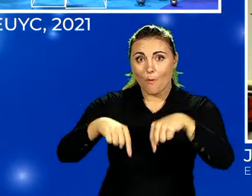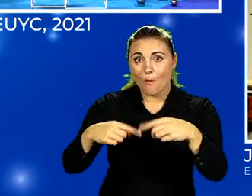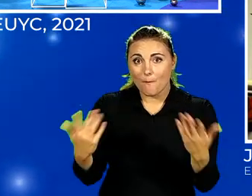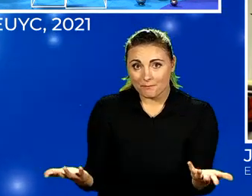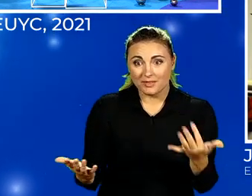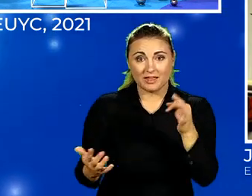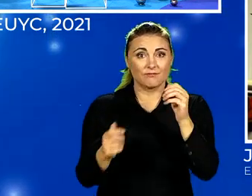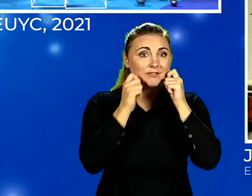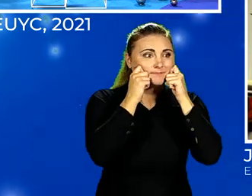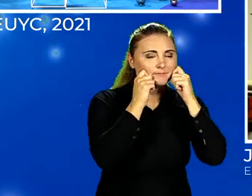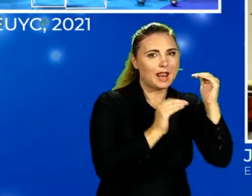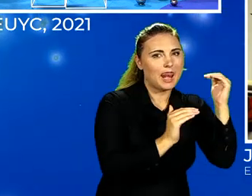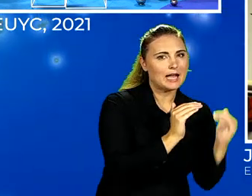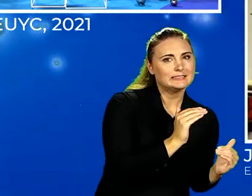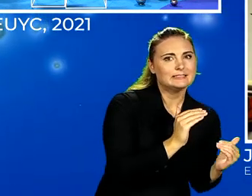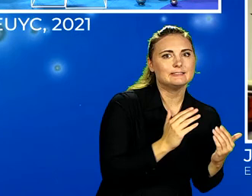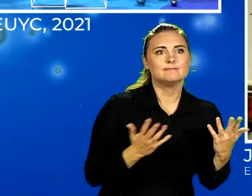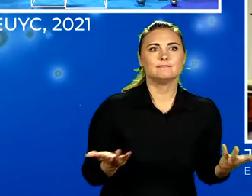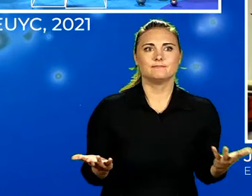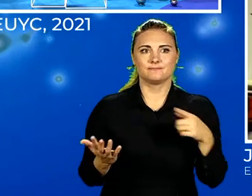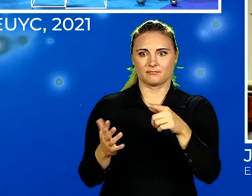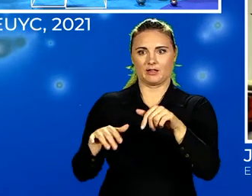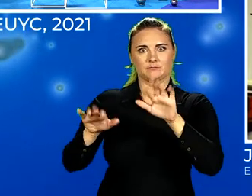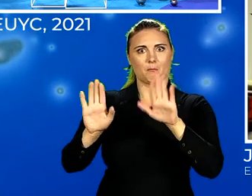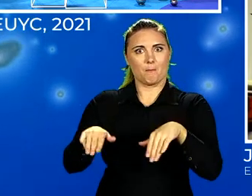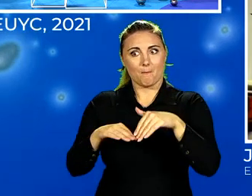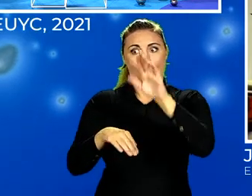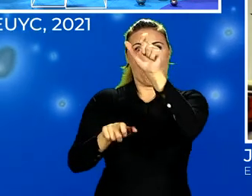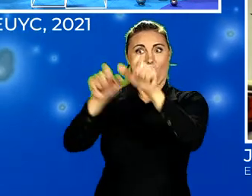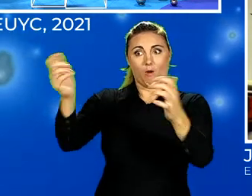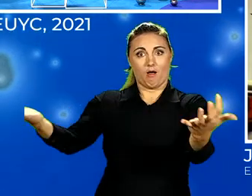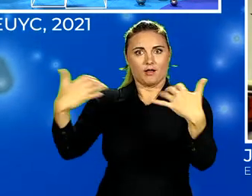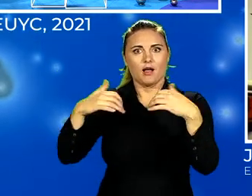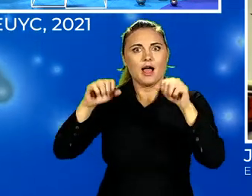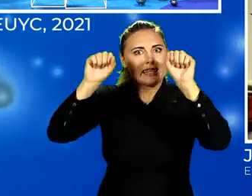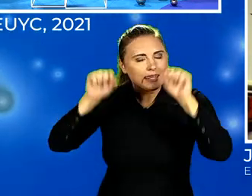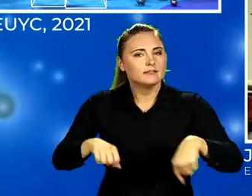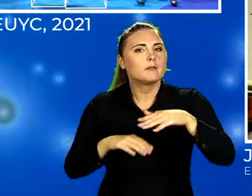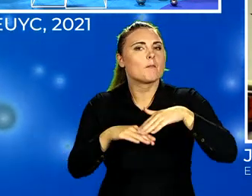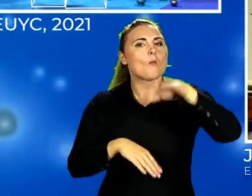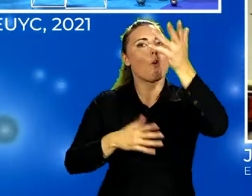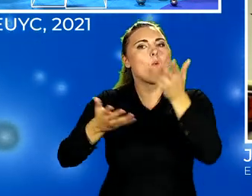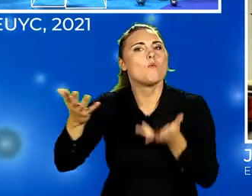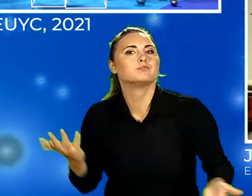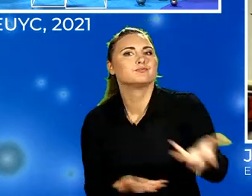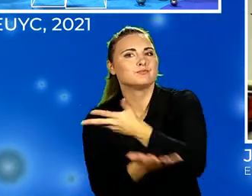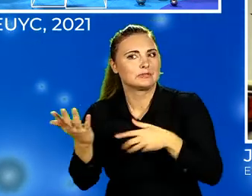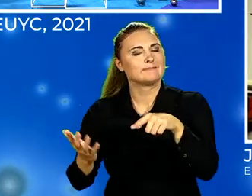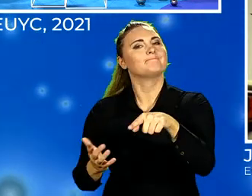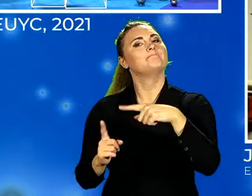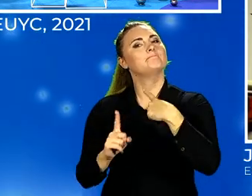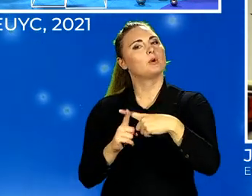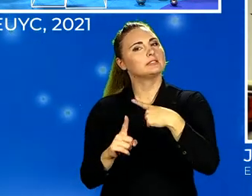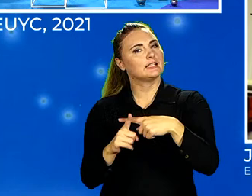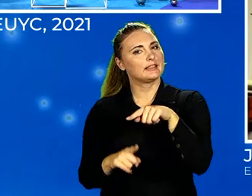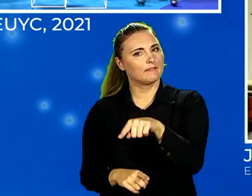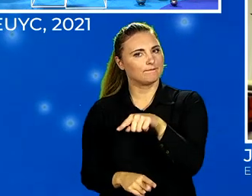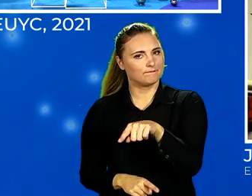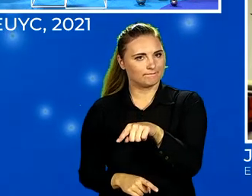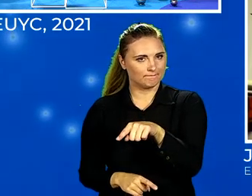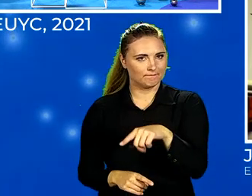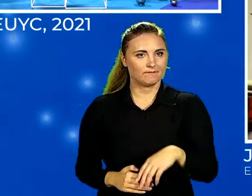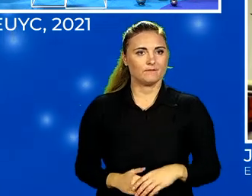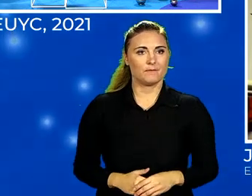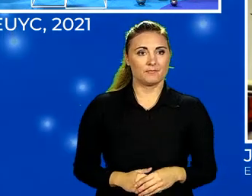activities, where we managed to attend several sessions. It might have been more difficult if we had to go physically every time we